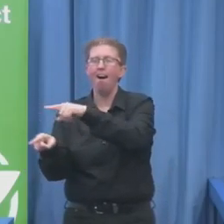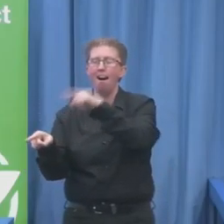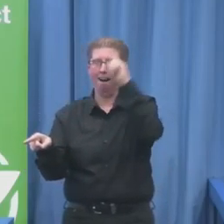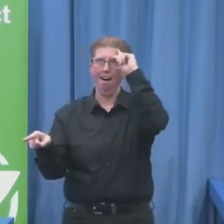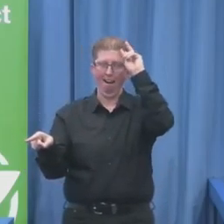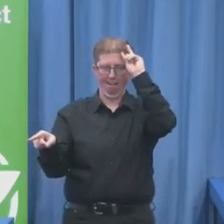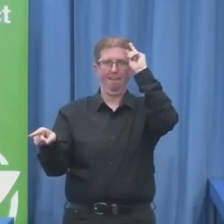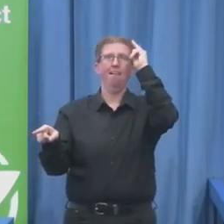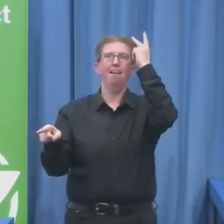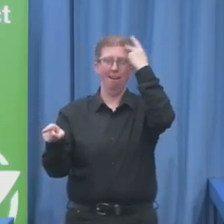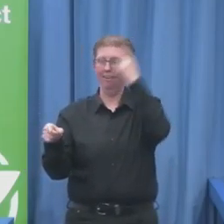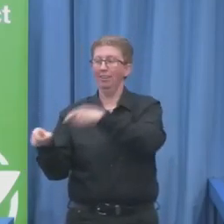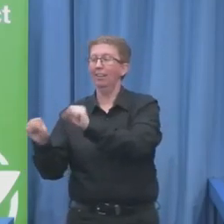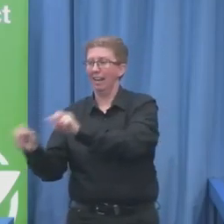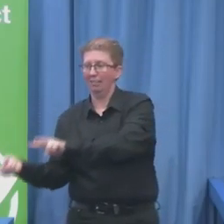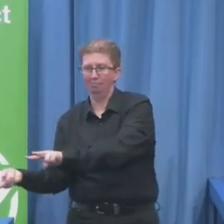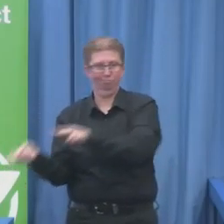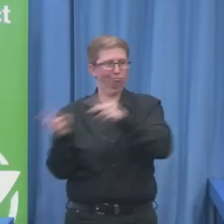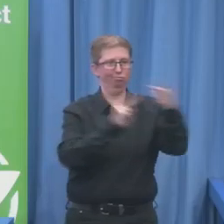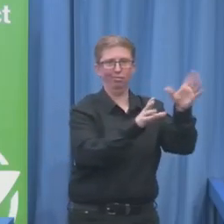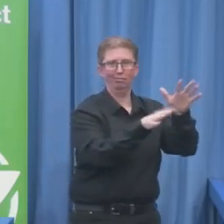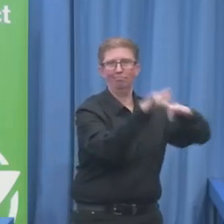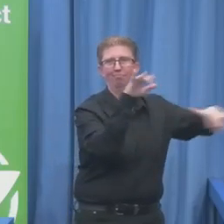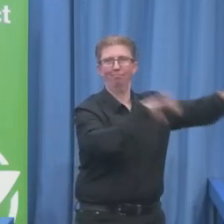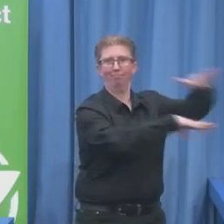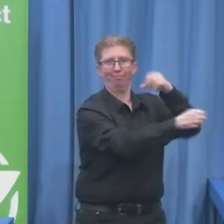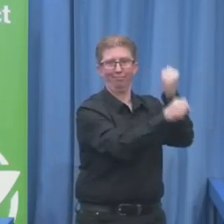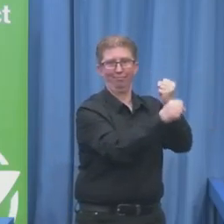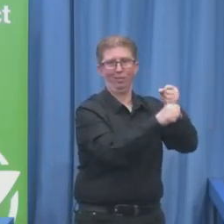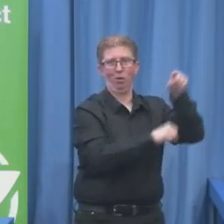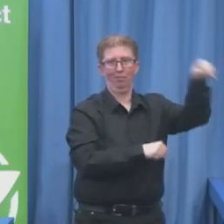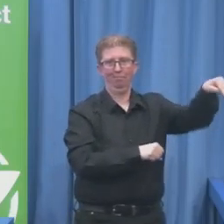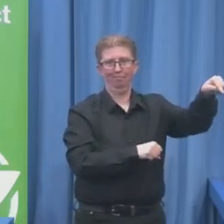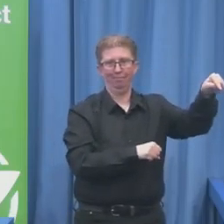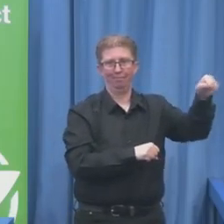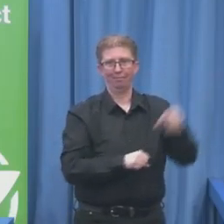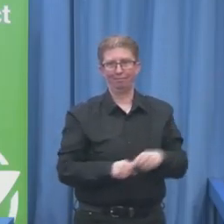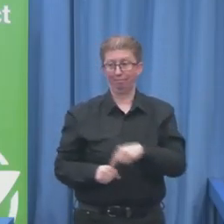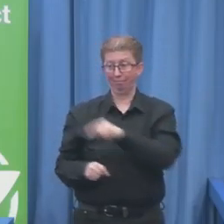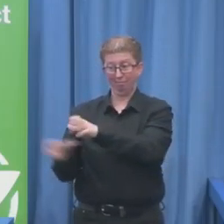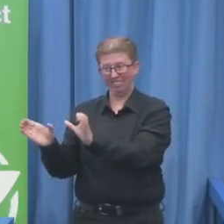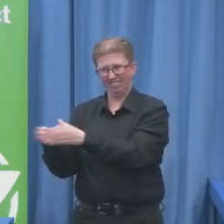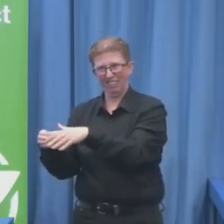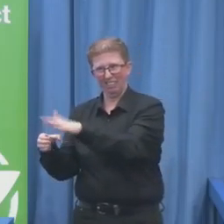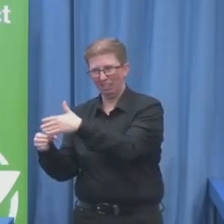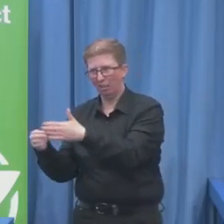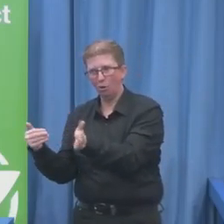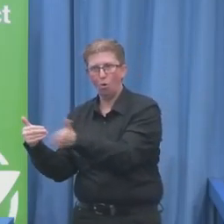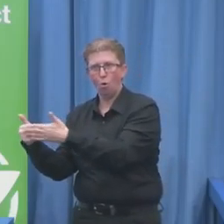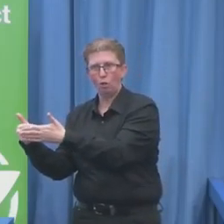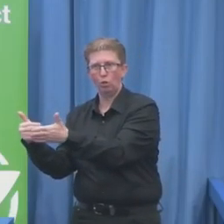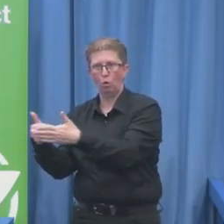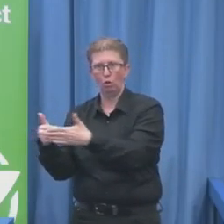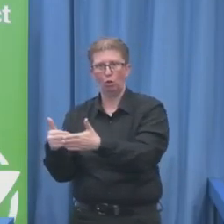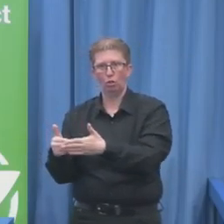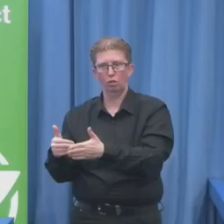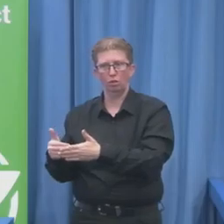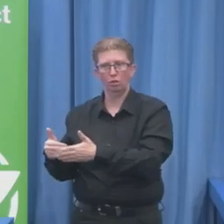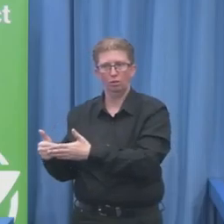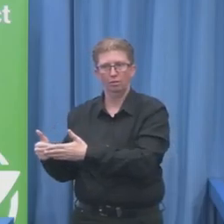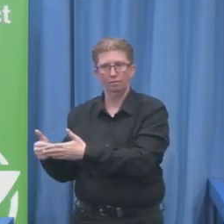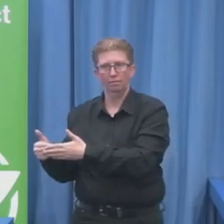down until he got a job out in the community, and then he got to go back and say, "Well, I've got a job," and then he sort of motivated